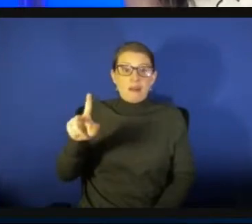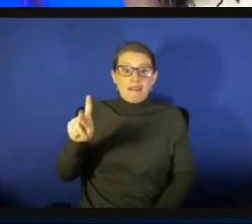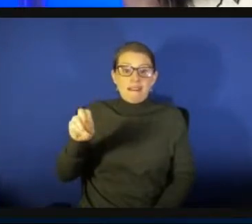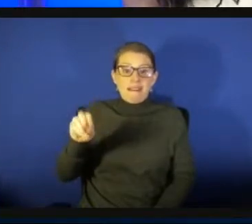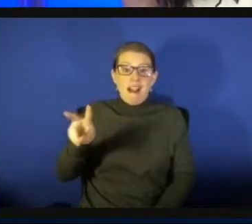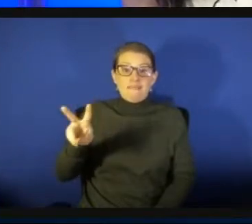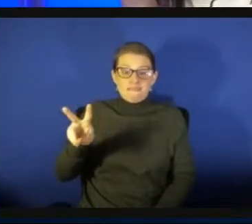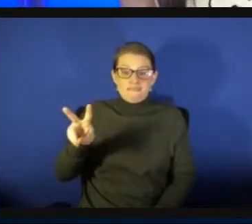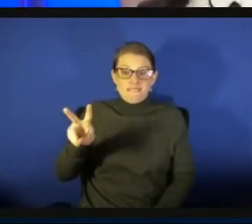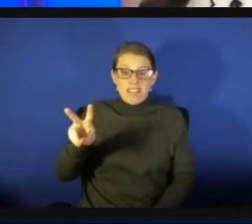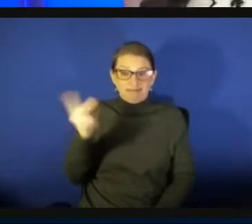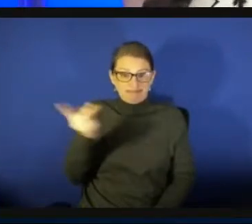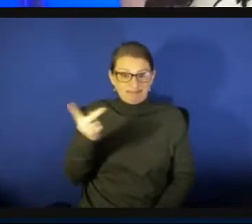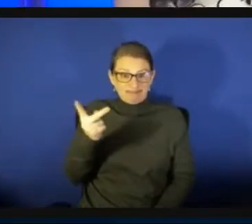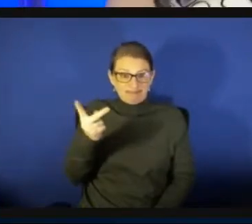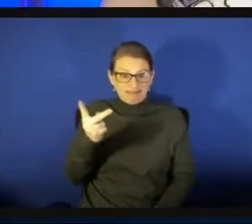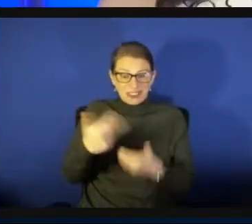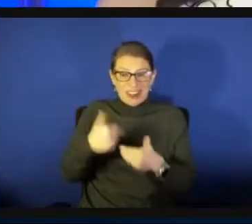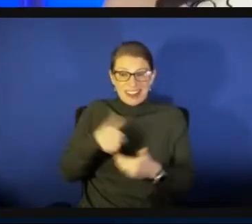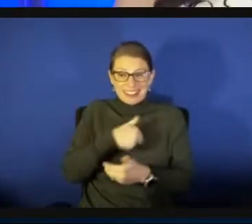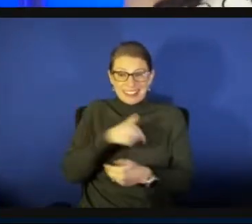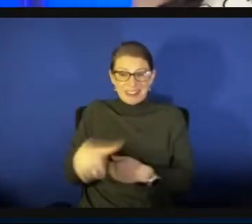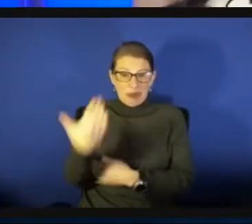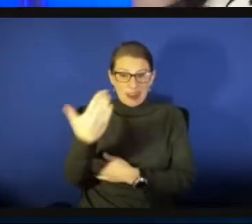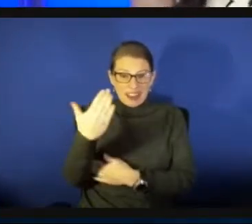Good morning, Roma. How are you doing today?